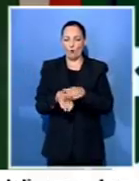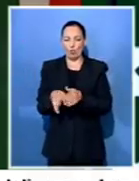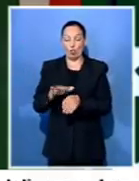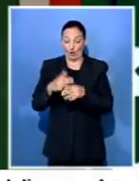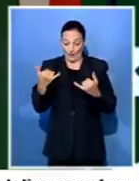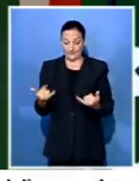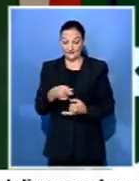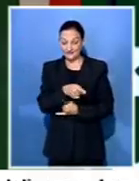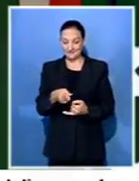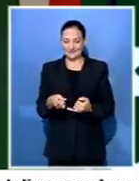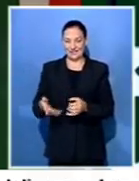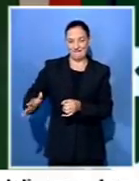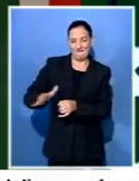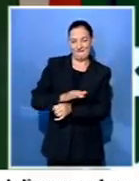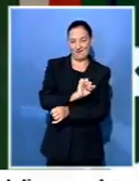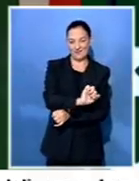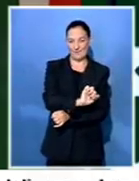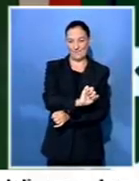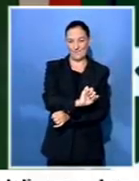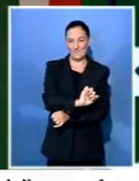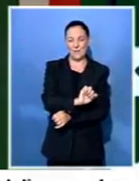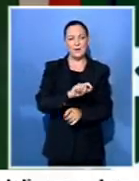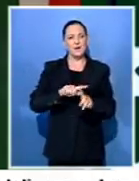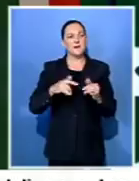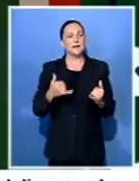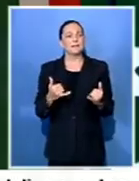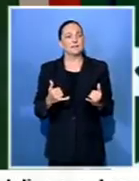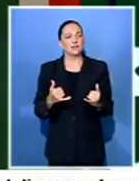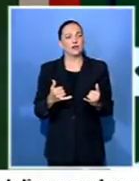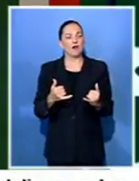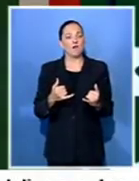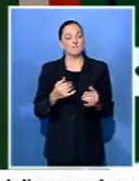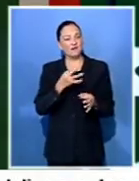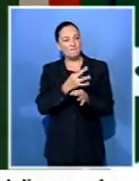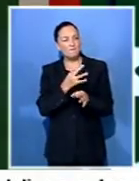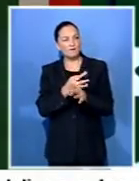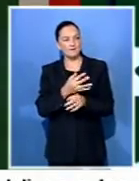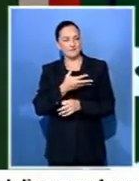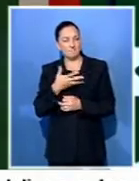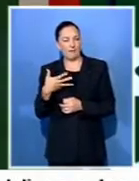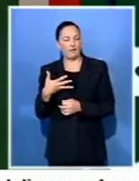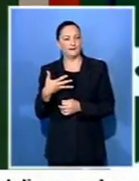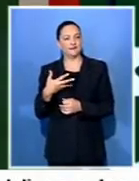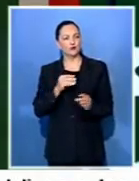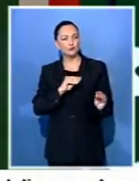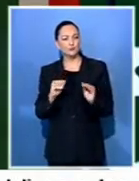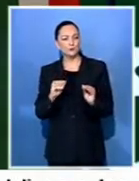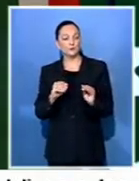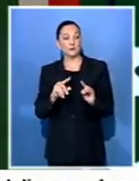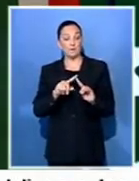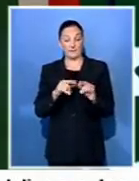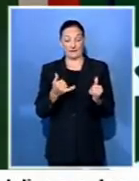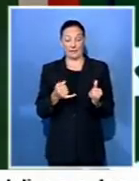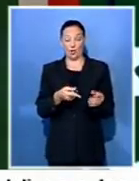spirit to the founding fathers and mothers of our movement and hand